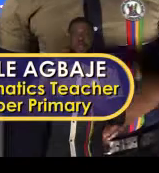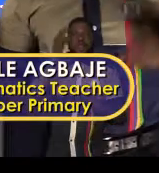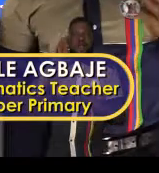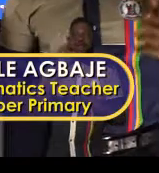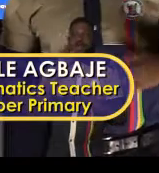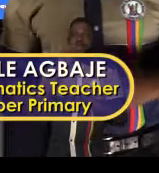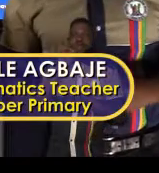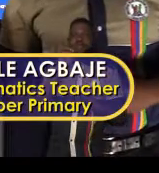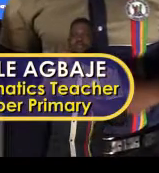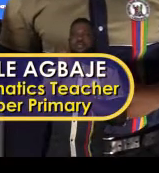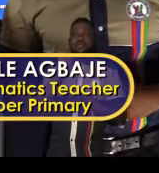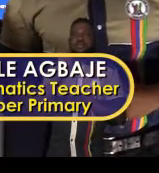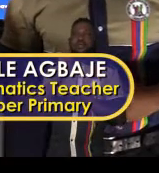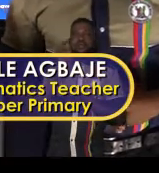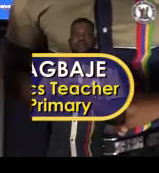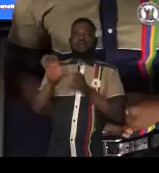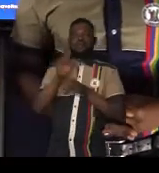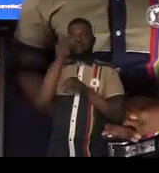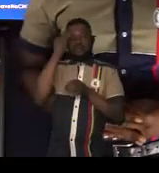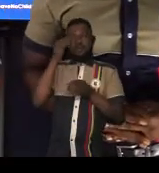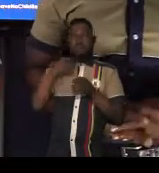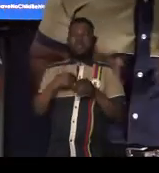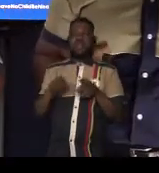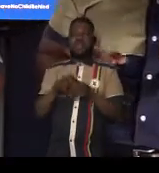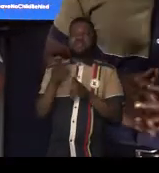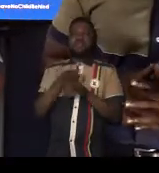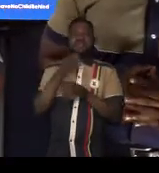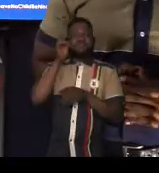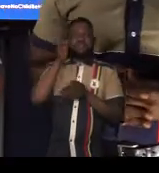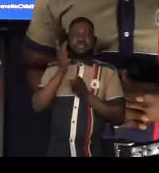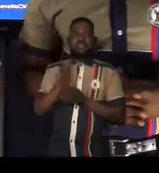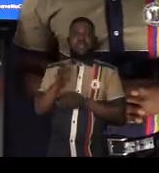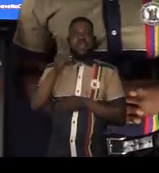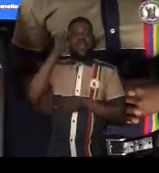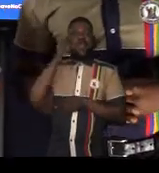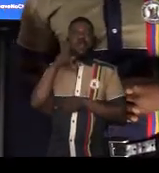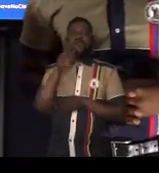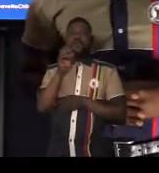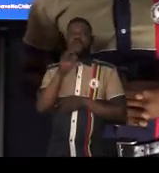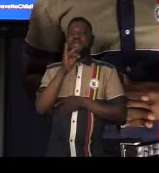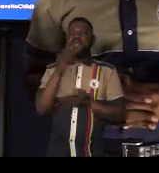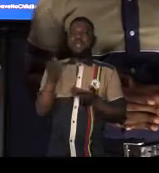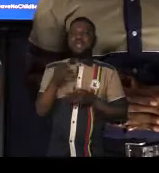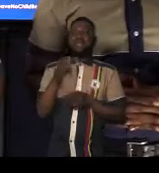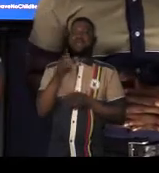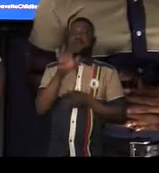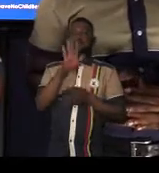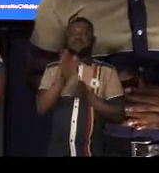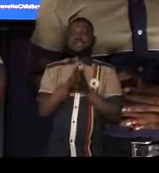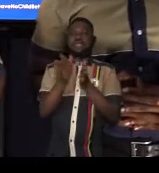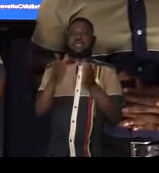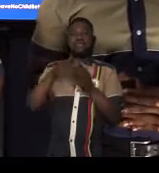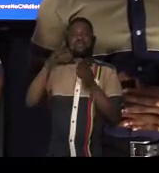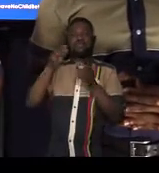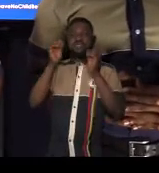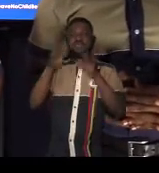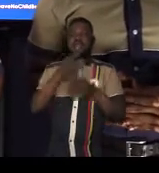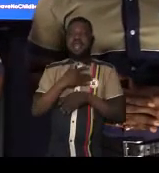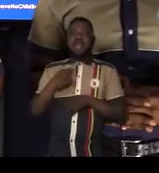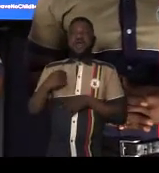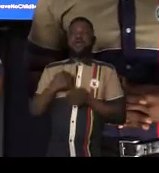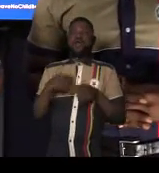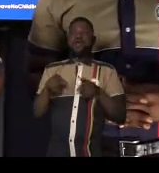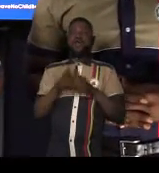teacher, Uncle Agbaje, but you know me as the mathematician. Uncle Popo is here, your general studies